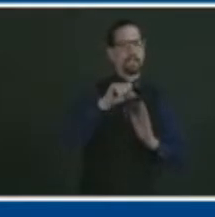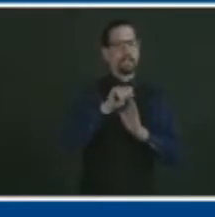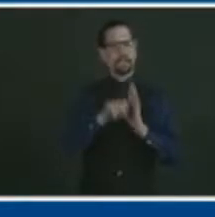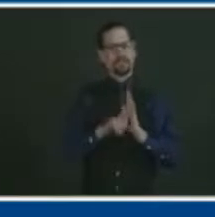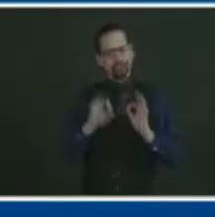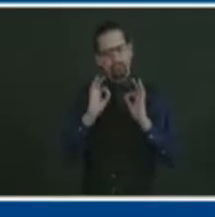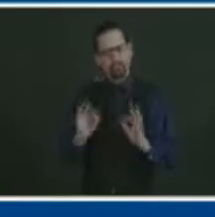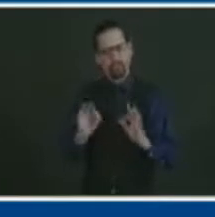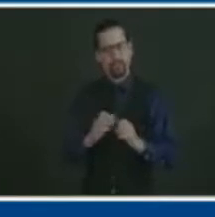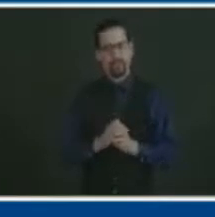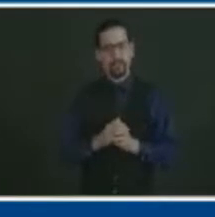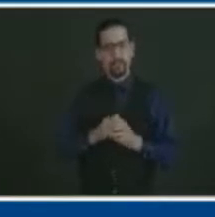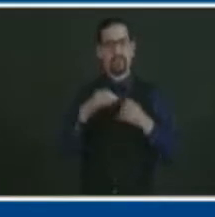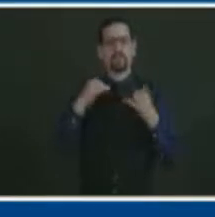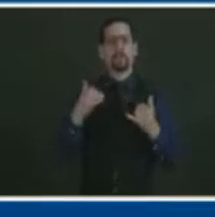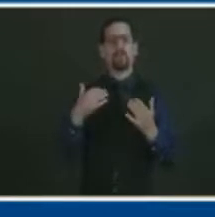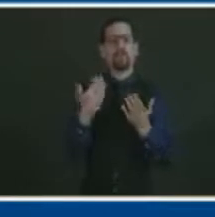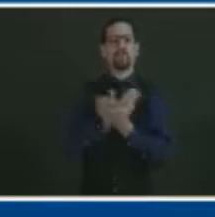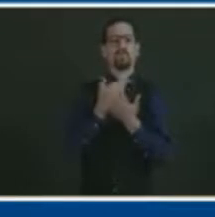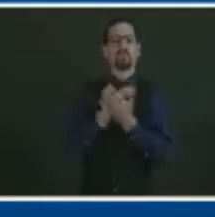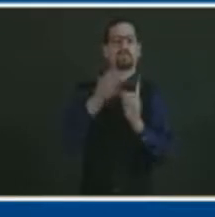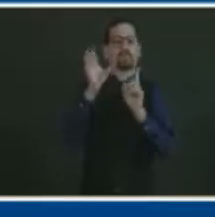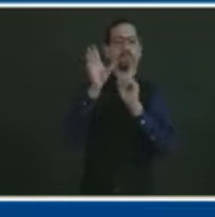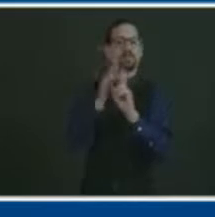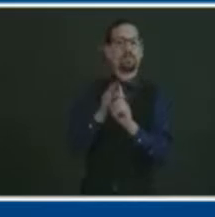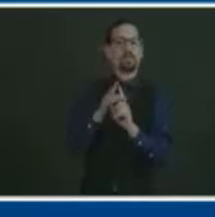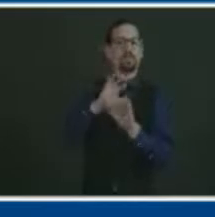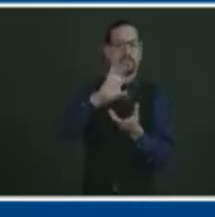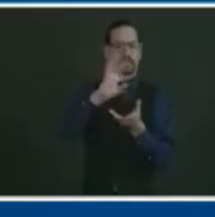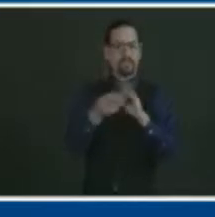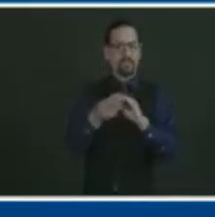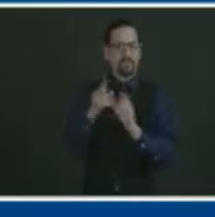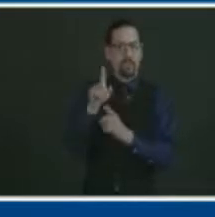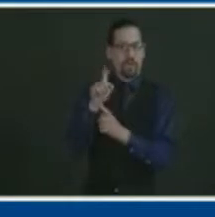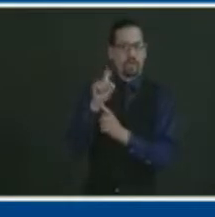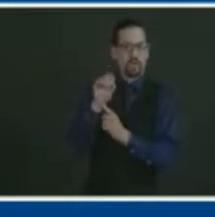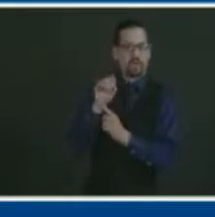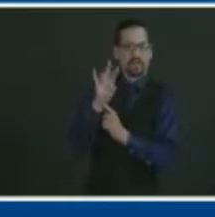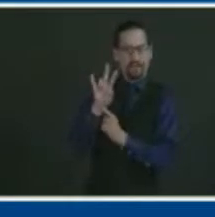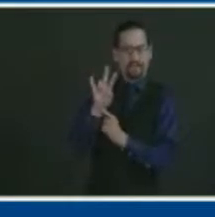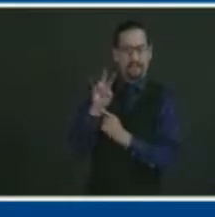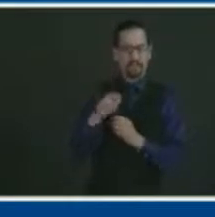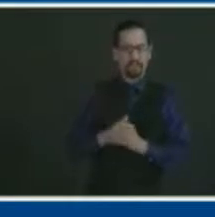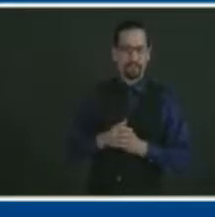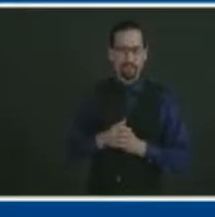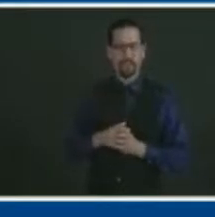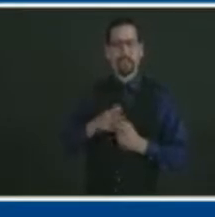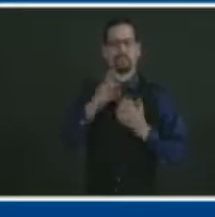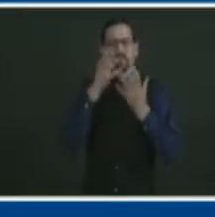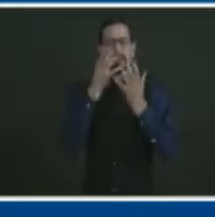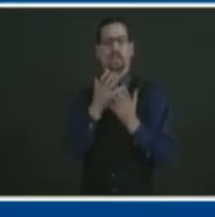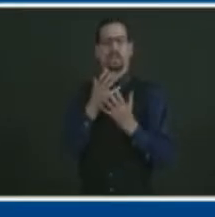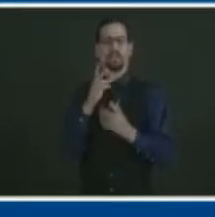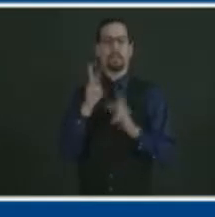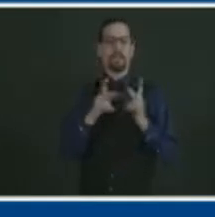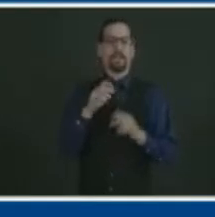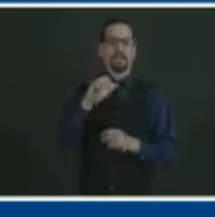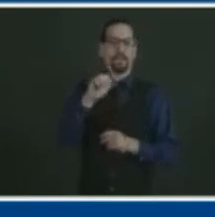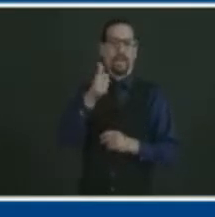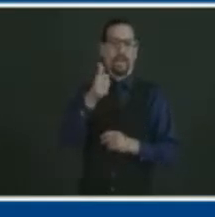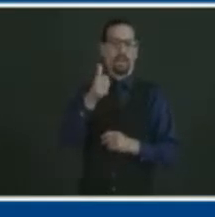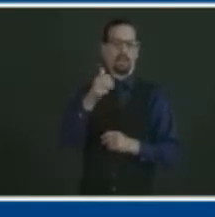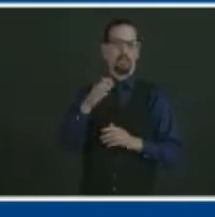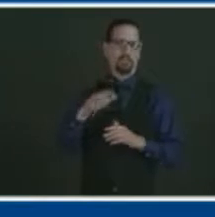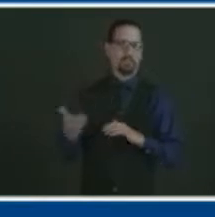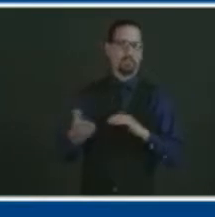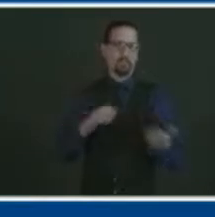sadly, again, another 10 deaths. And I would ask all of you, just continue to remember that we continue to